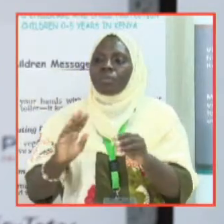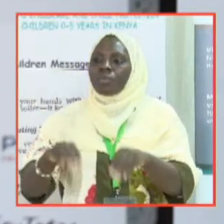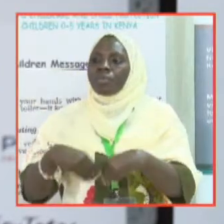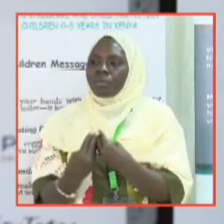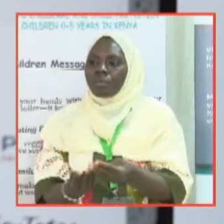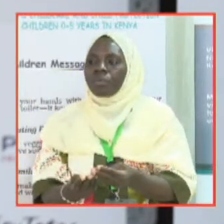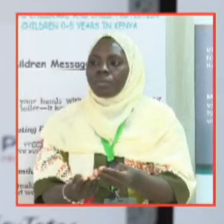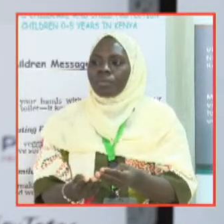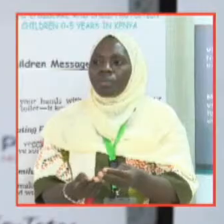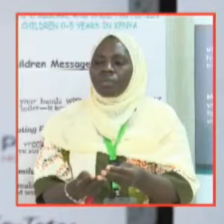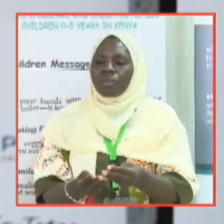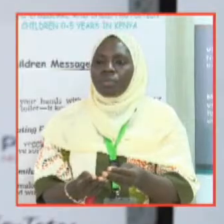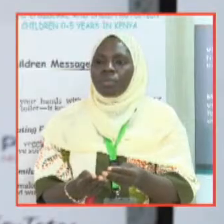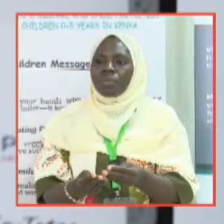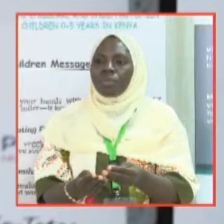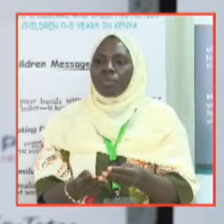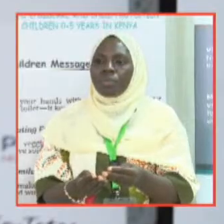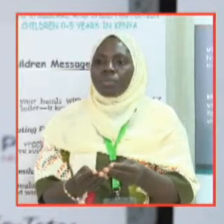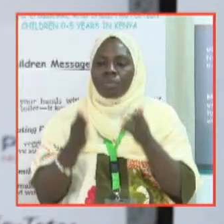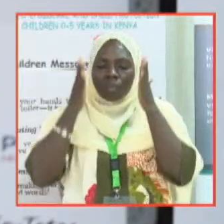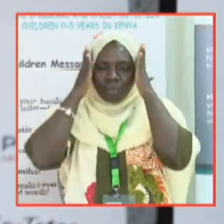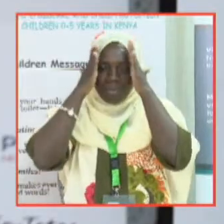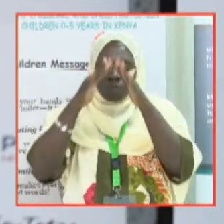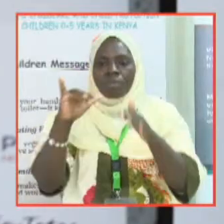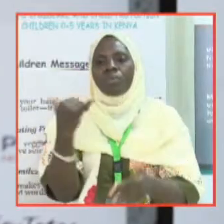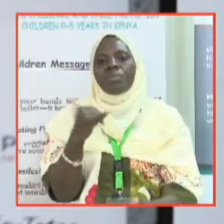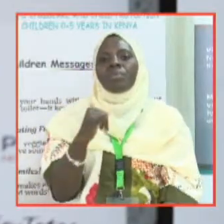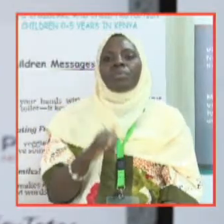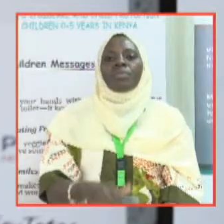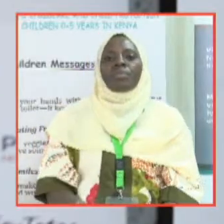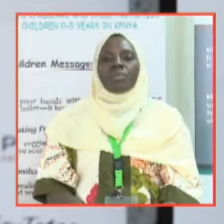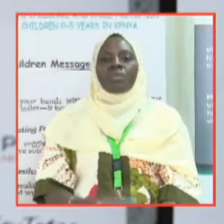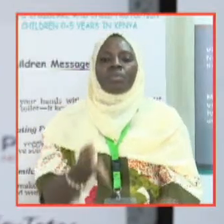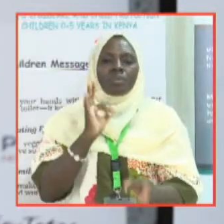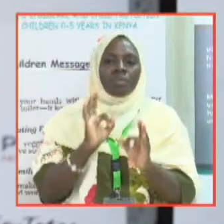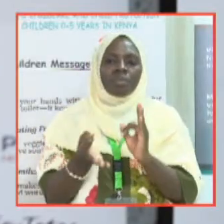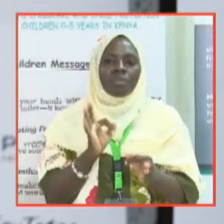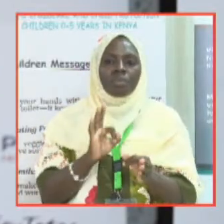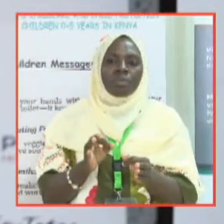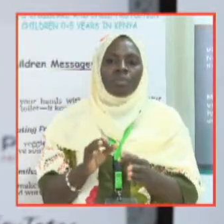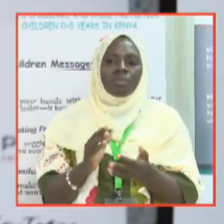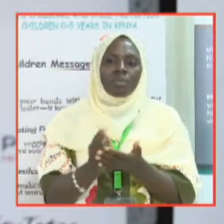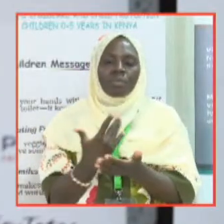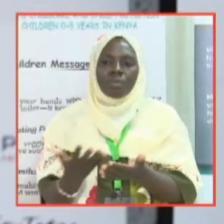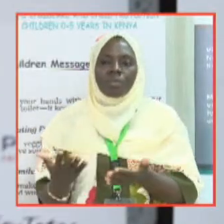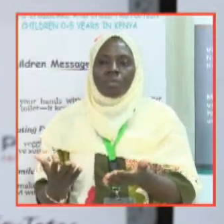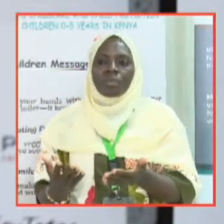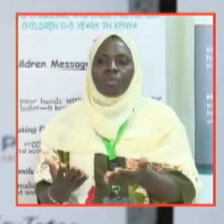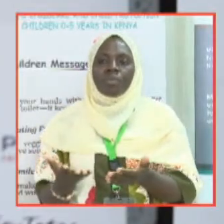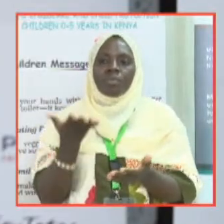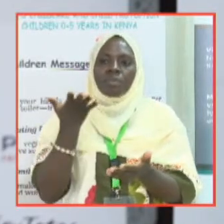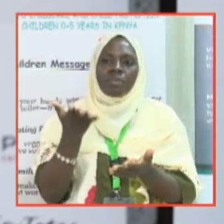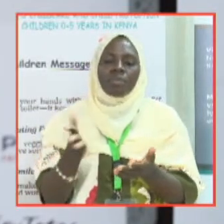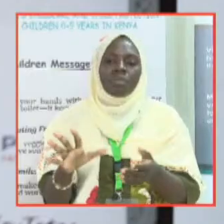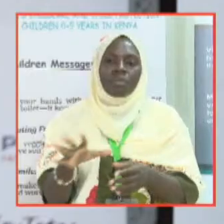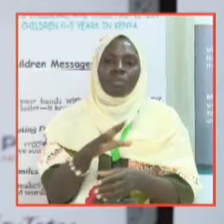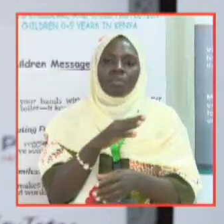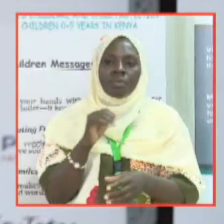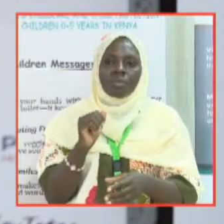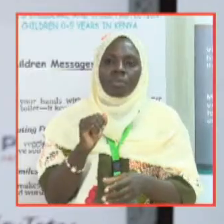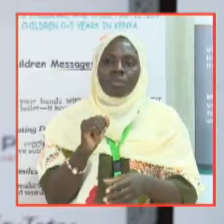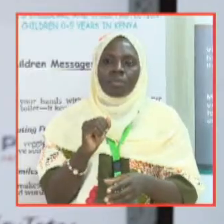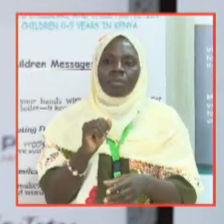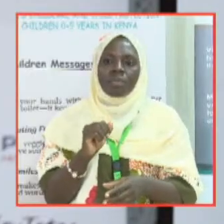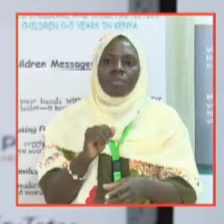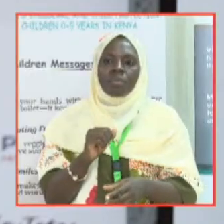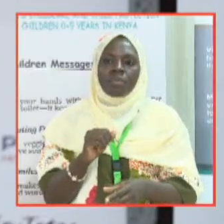not given attention. And one thing we are realizing, if something is missing from the 5-year plan,